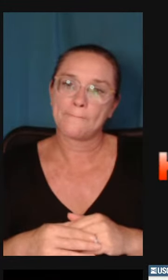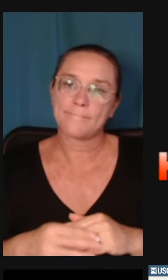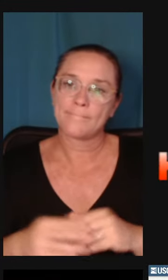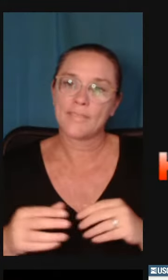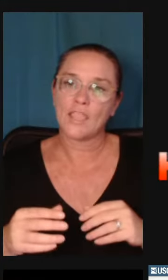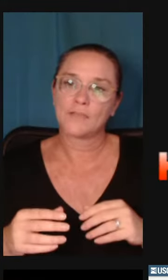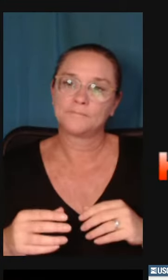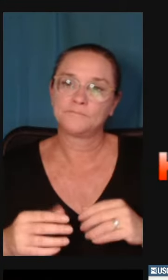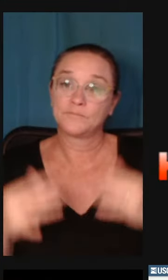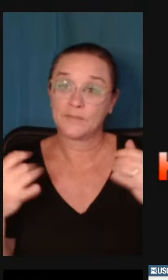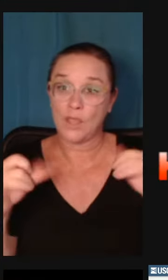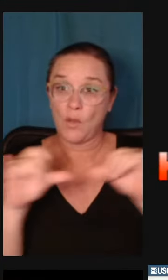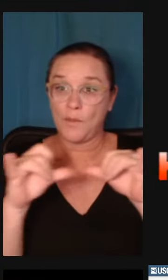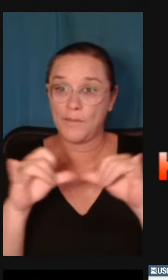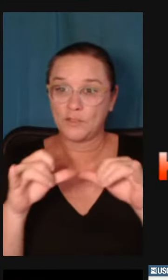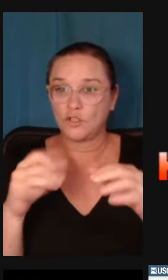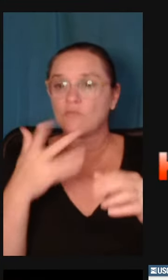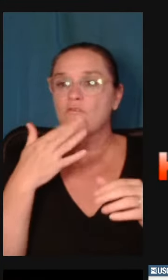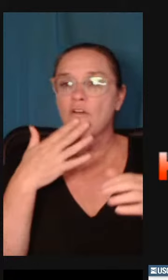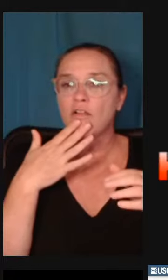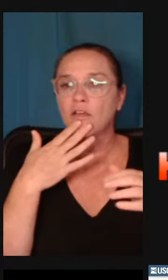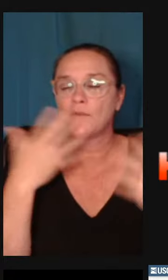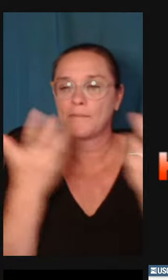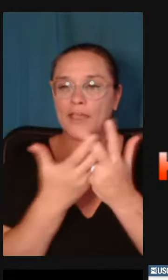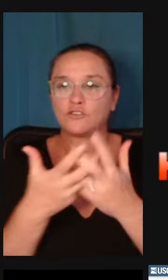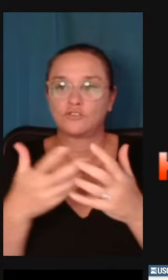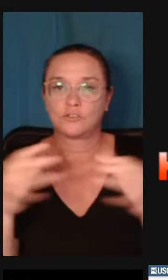size, zoom it in a little bit here.